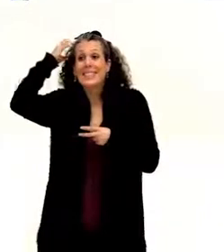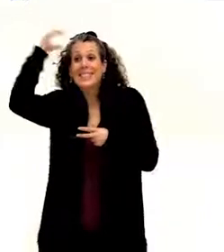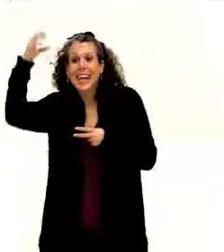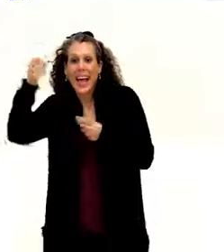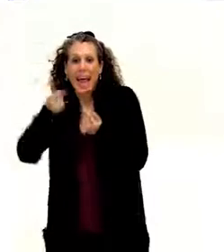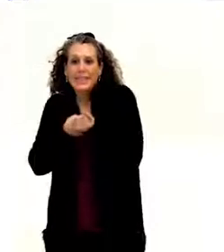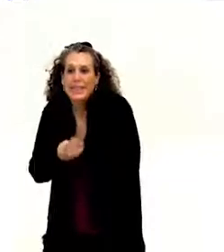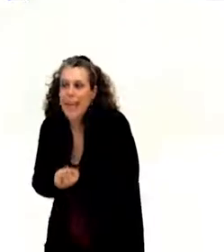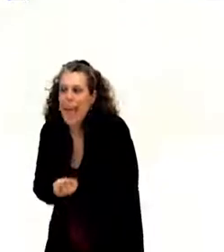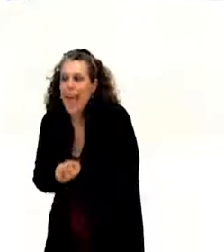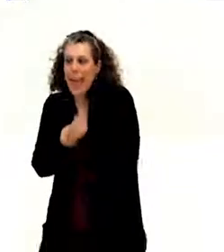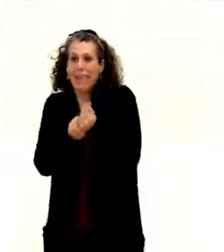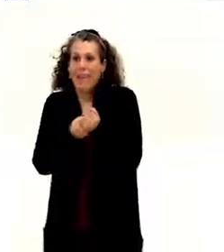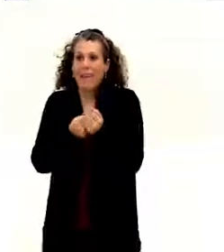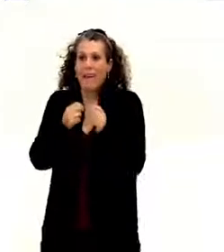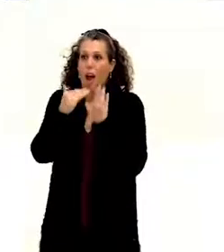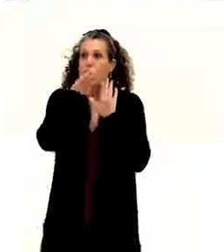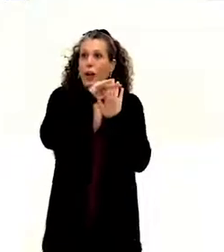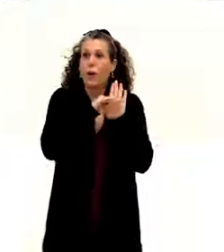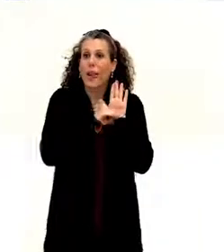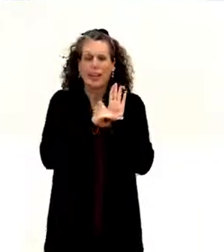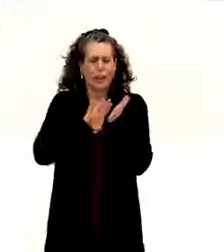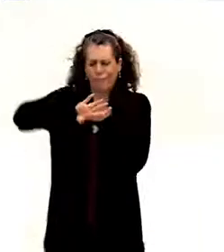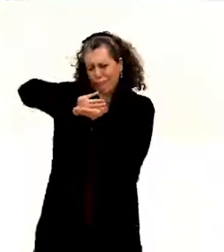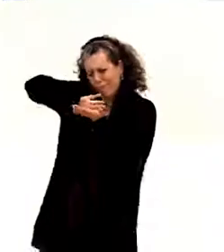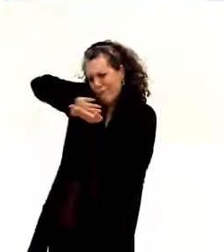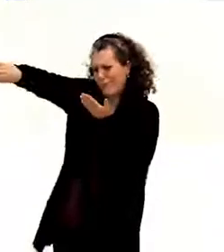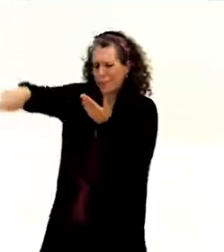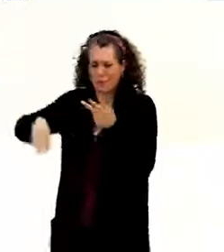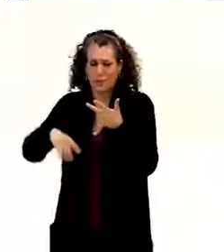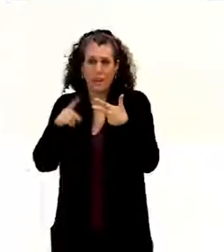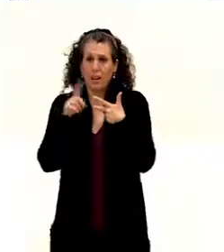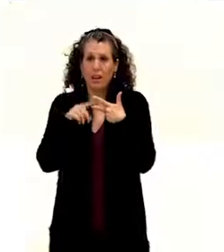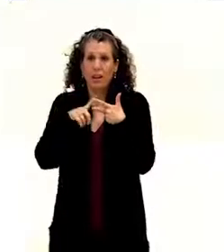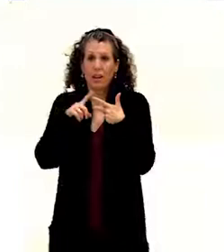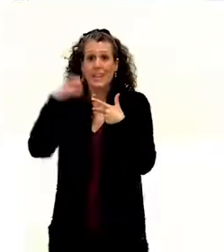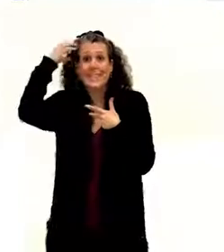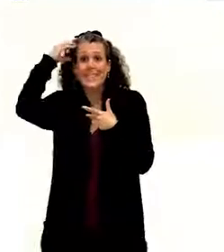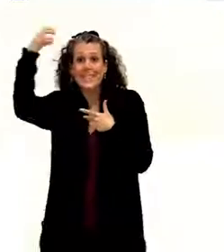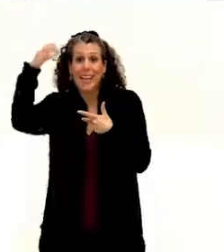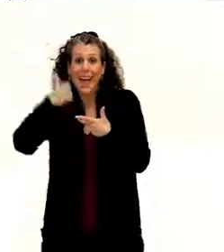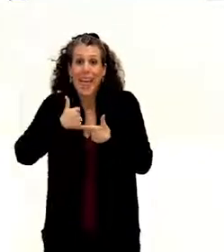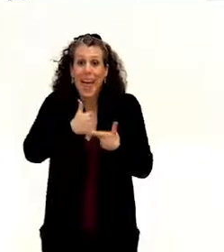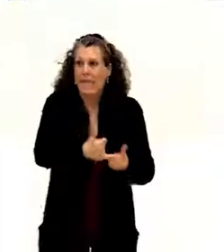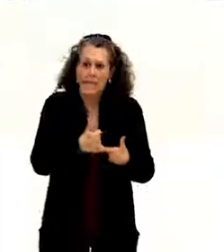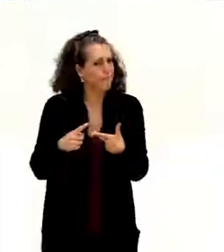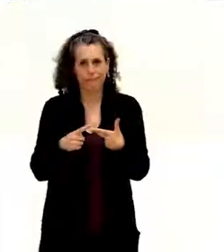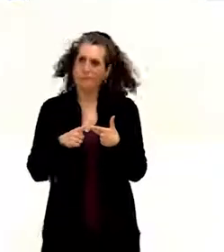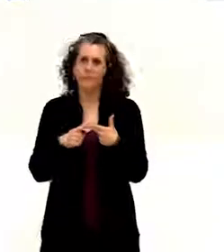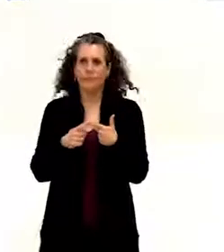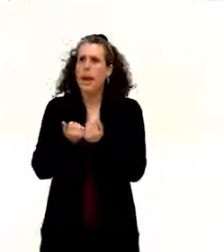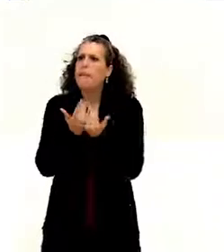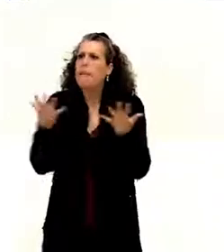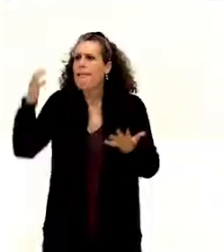completely out of the equation. You don't have to worry about state aid. And you know that many states,